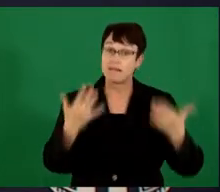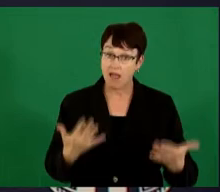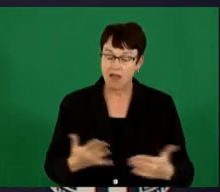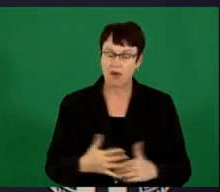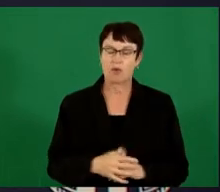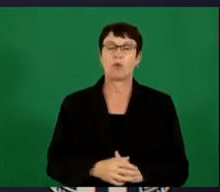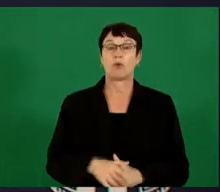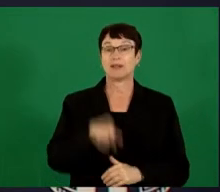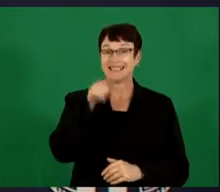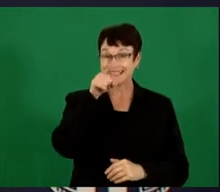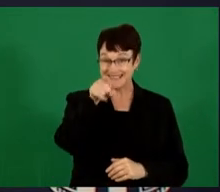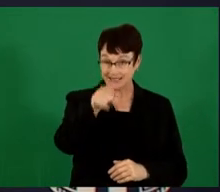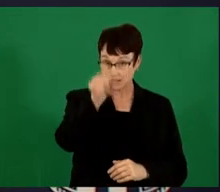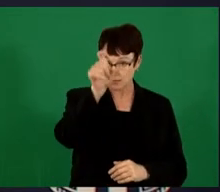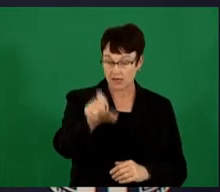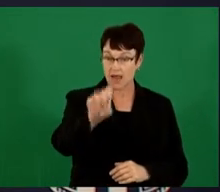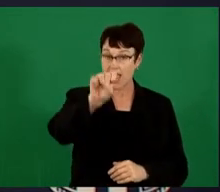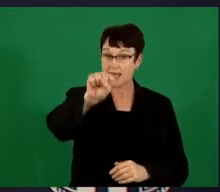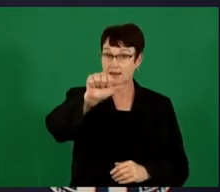SABC.